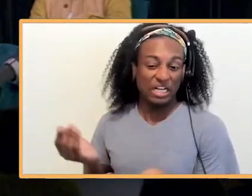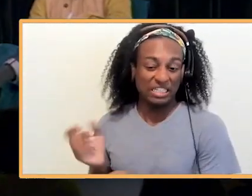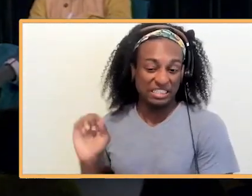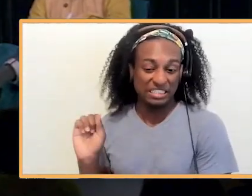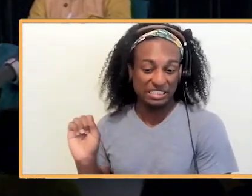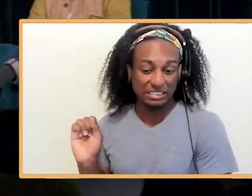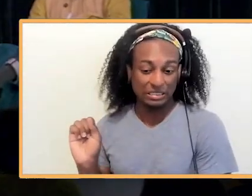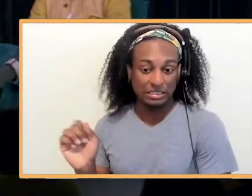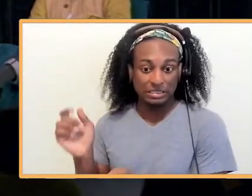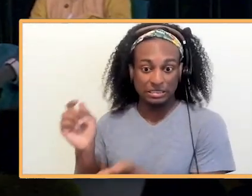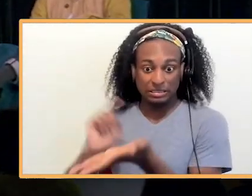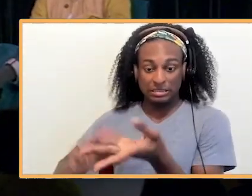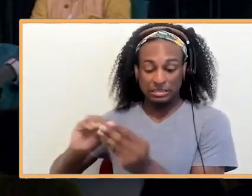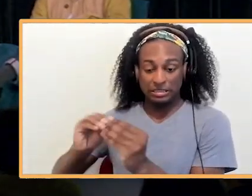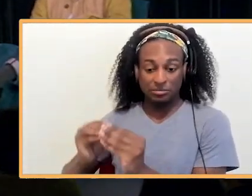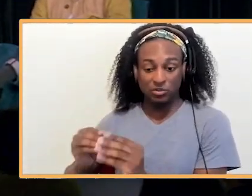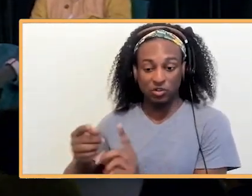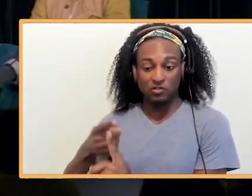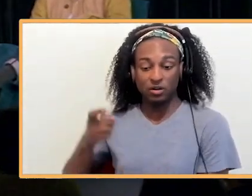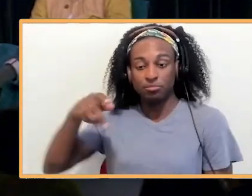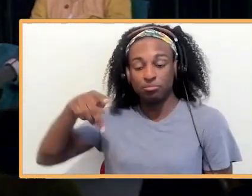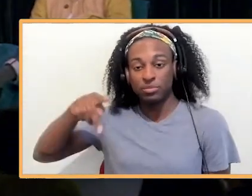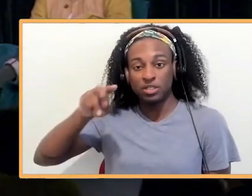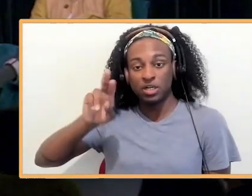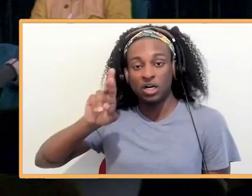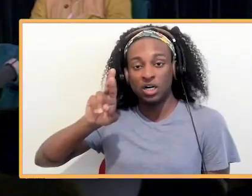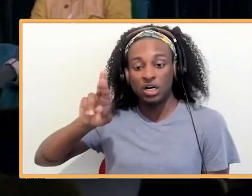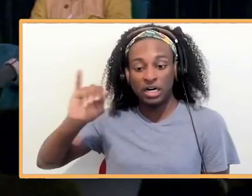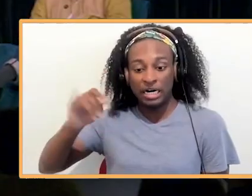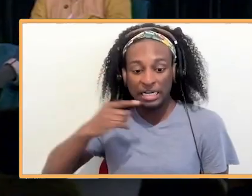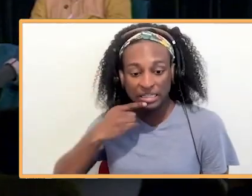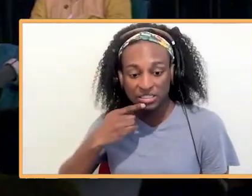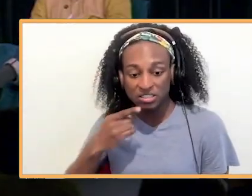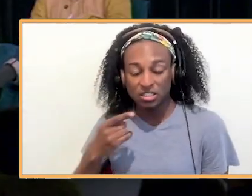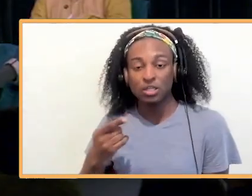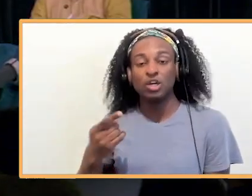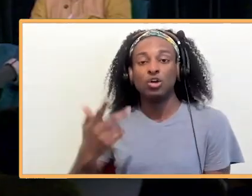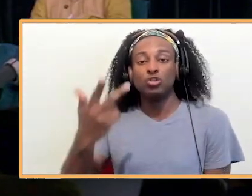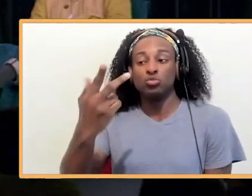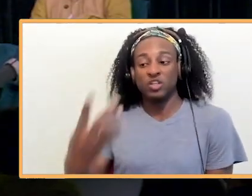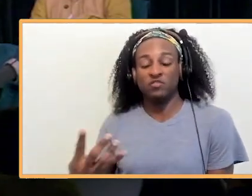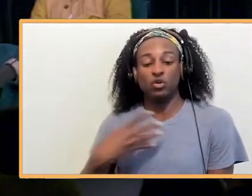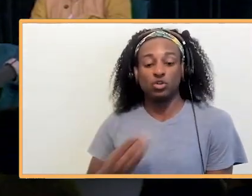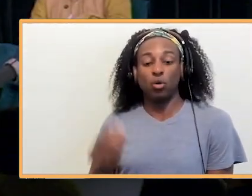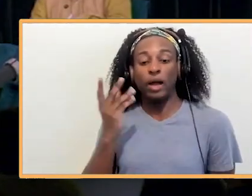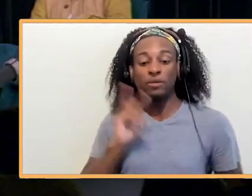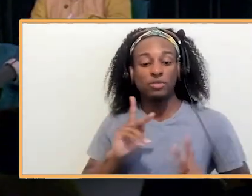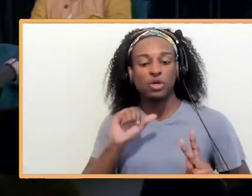single friend of color, and 91% of the average white person's social network is white.